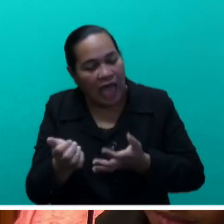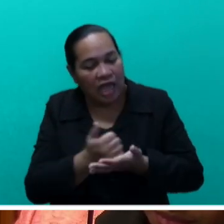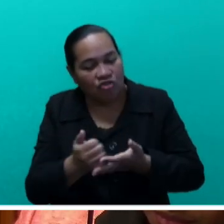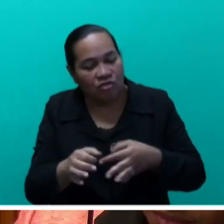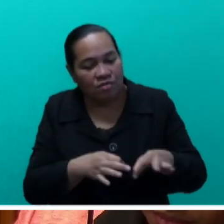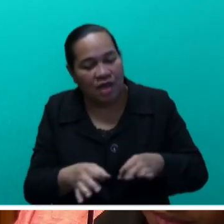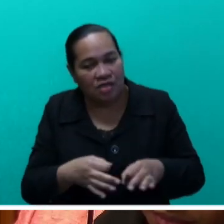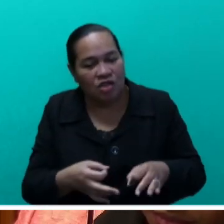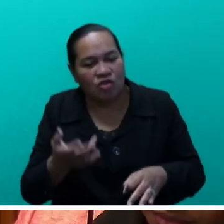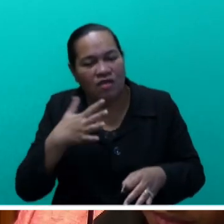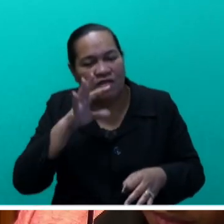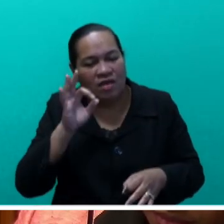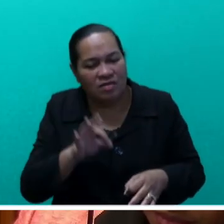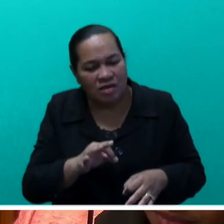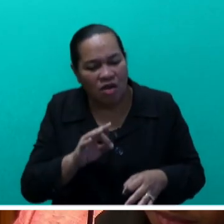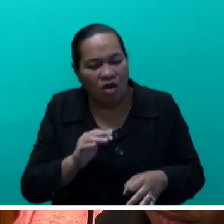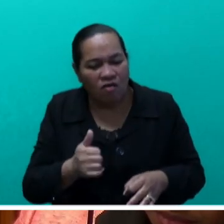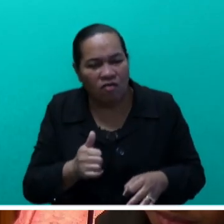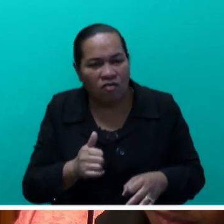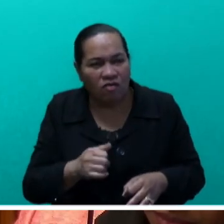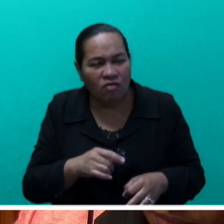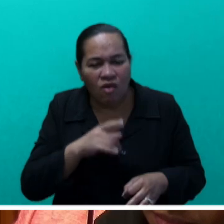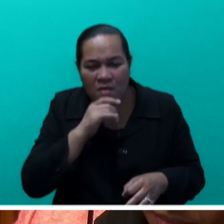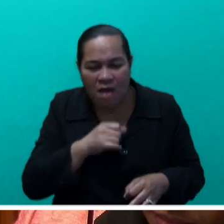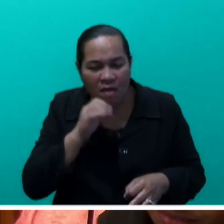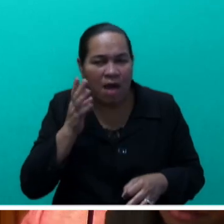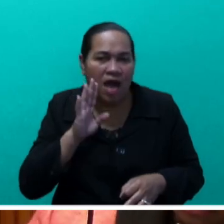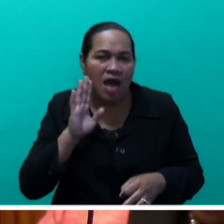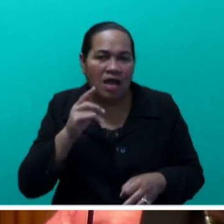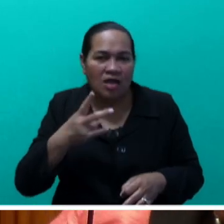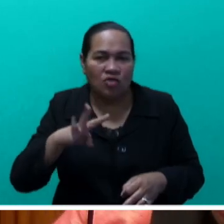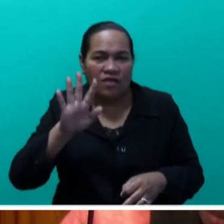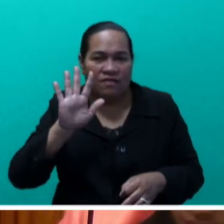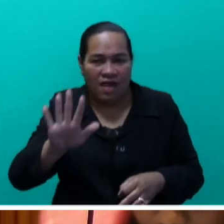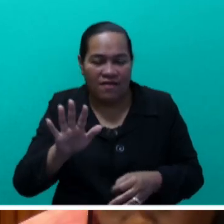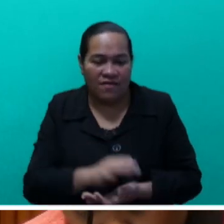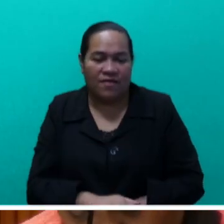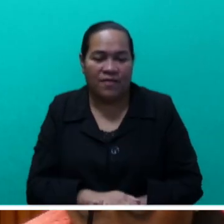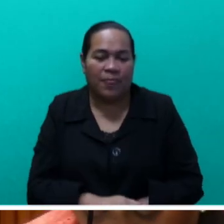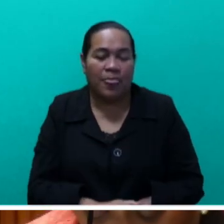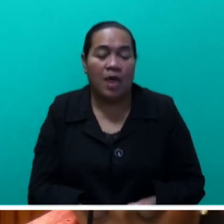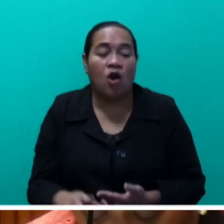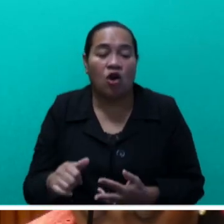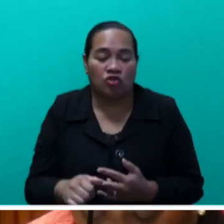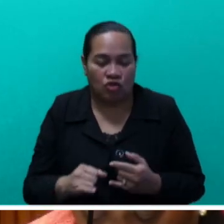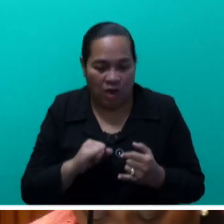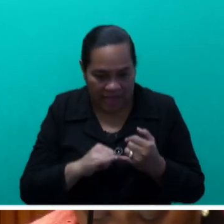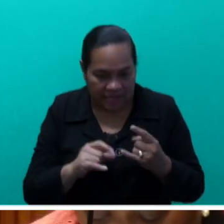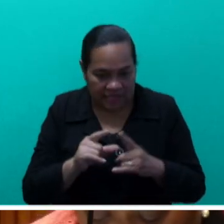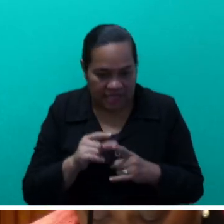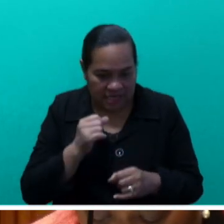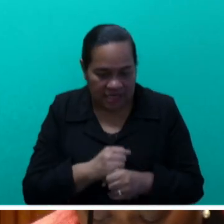reduction of premature mortality from NCDs by 2025, as well as Sustainable Development Goals Target